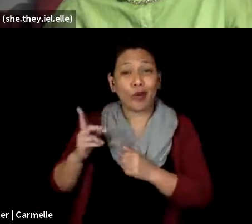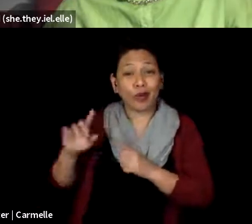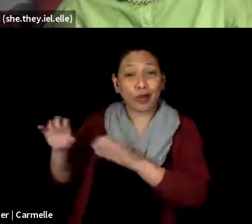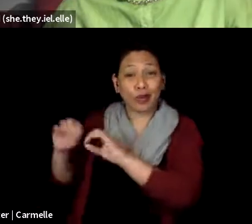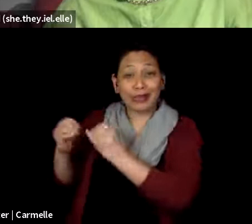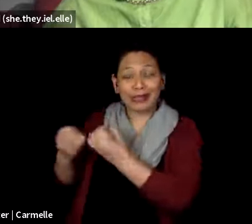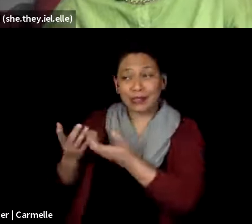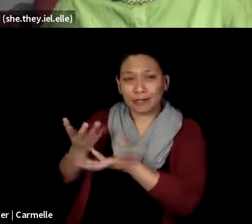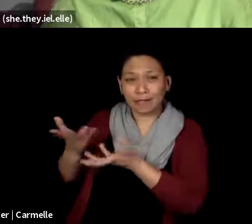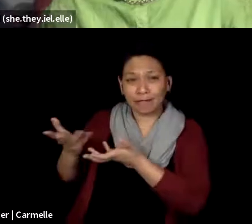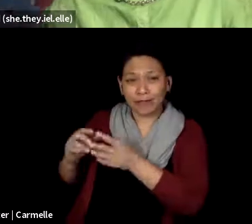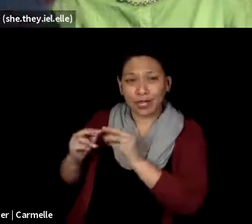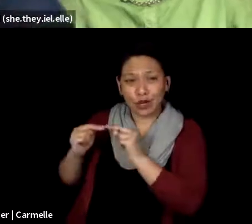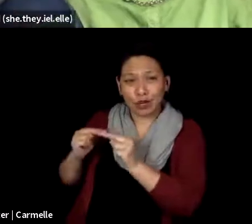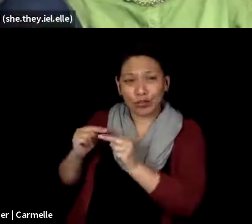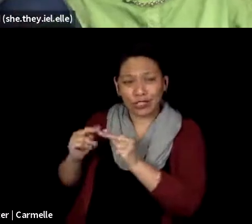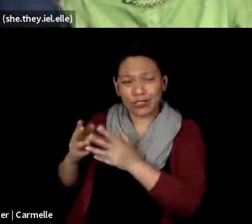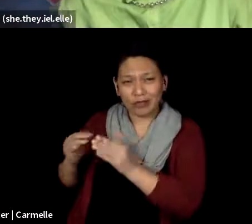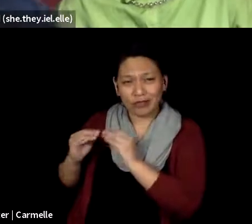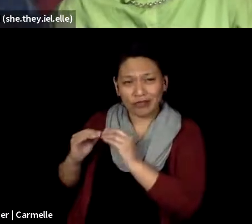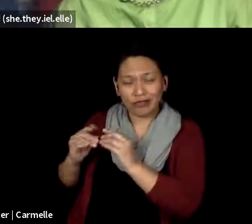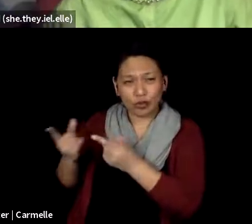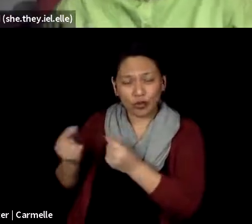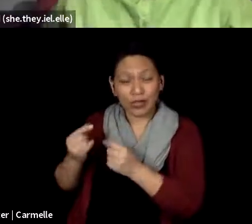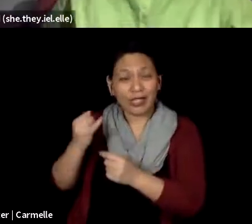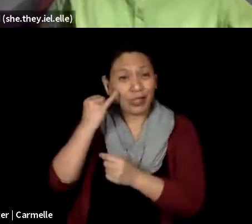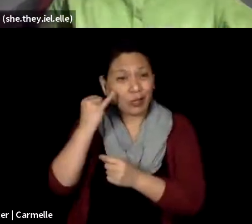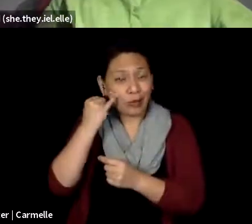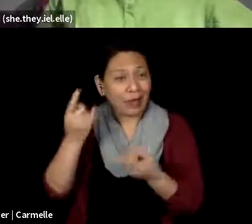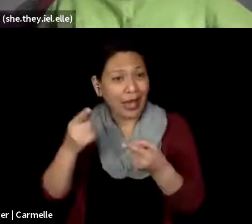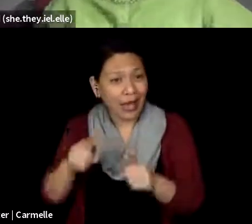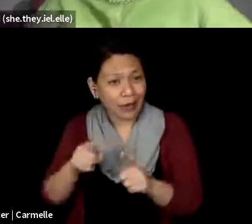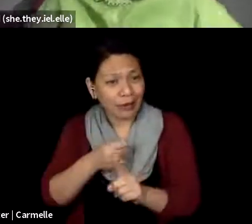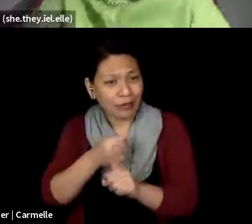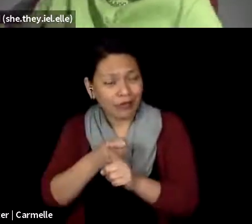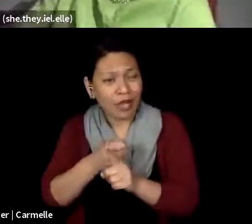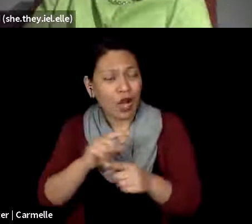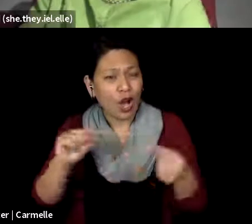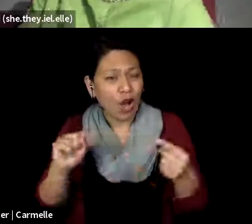like, when harm happens, or if and when harm happens,